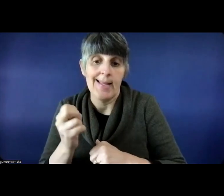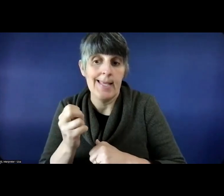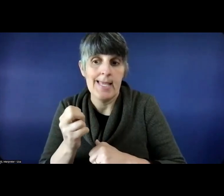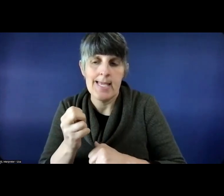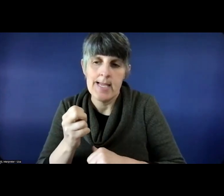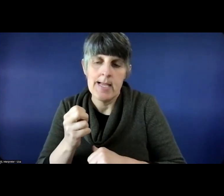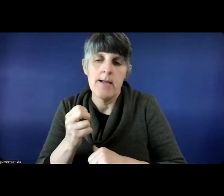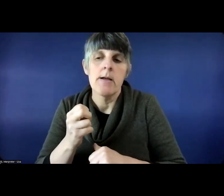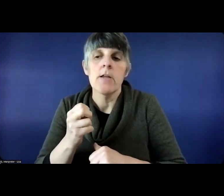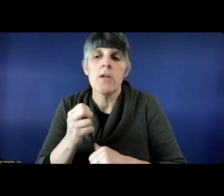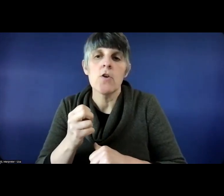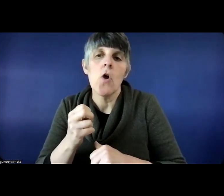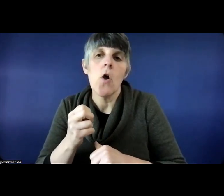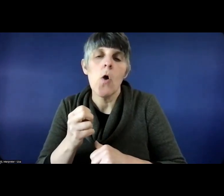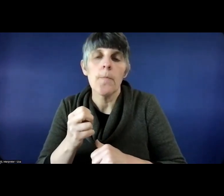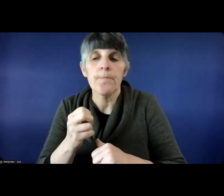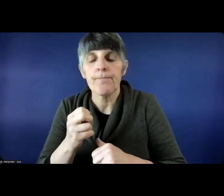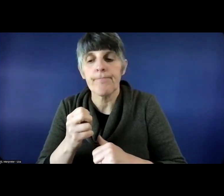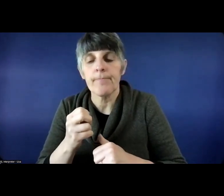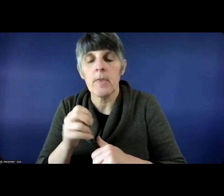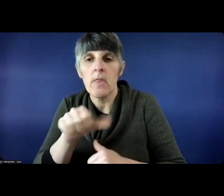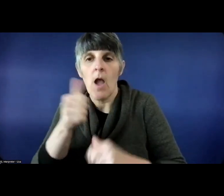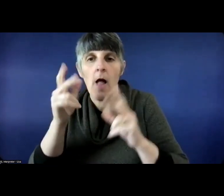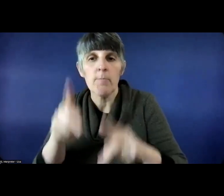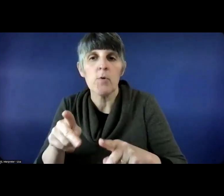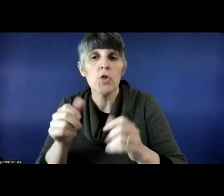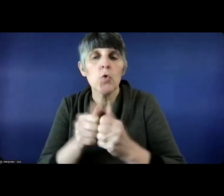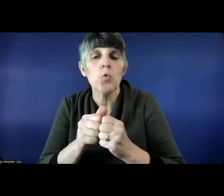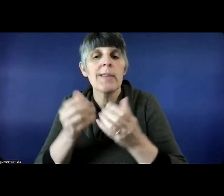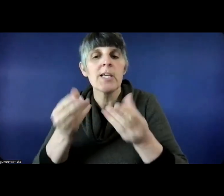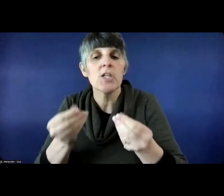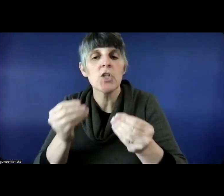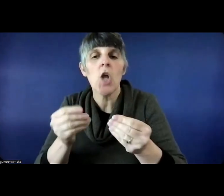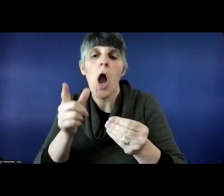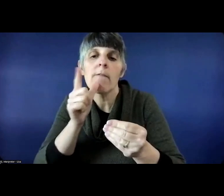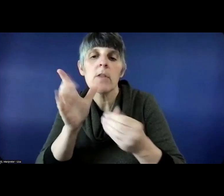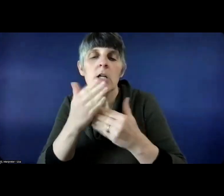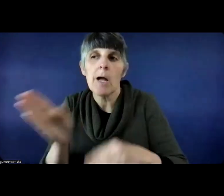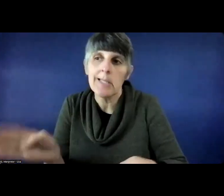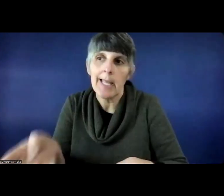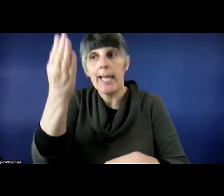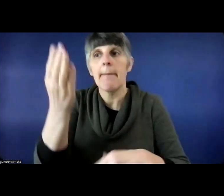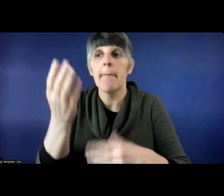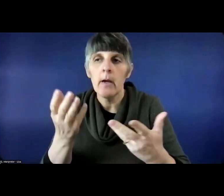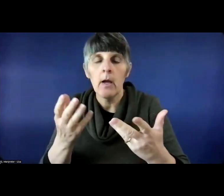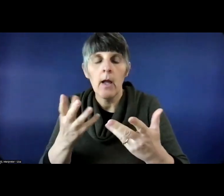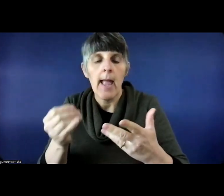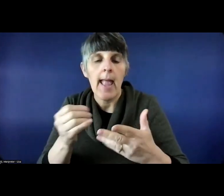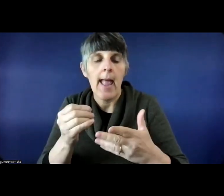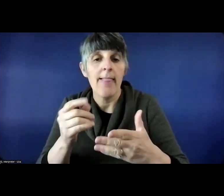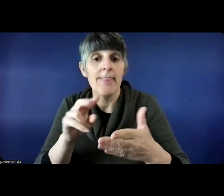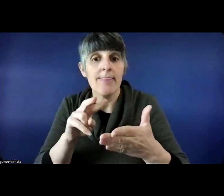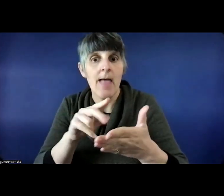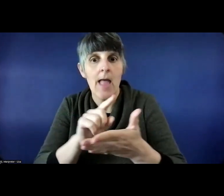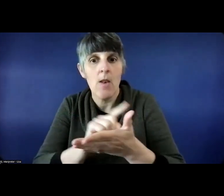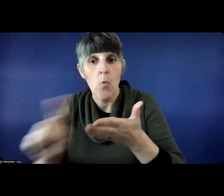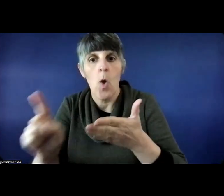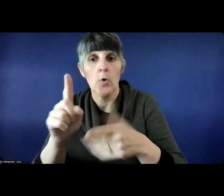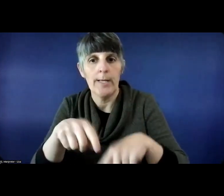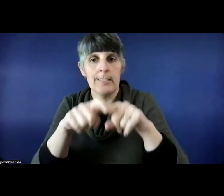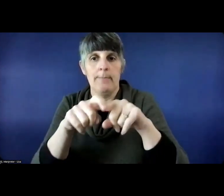person with his soft-sided lunchbox, and it resulted in a 1-week suspension. So we had to